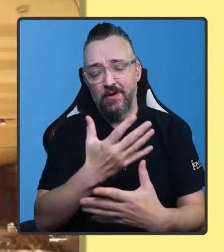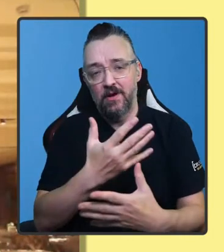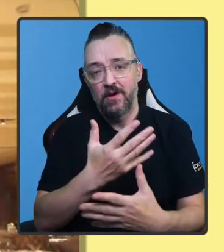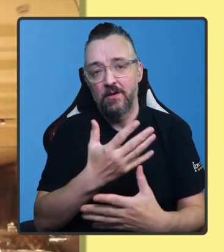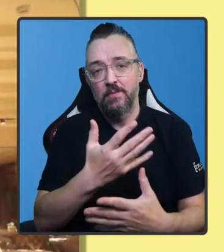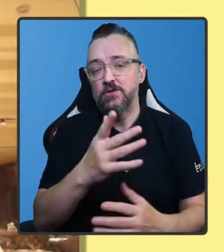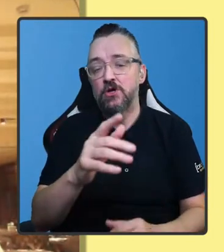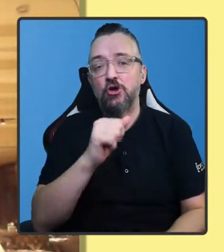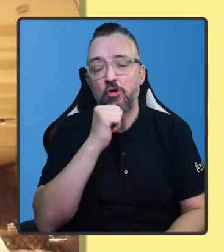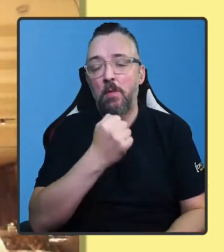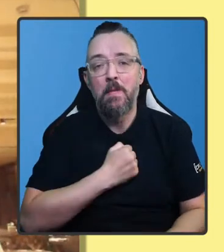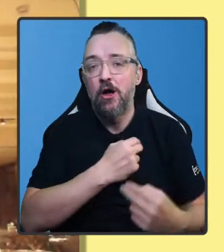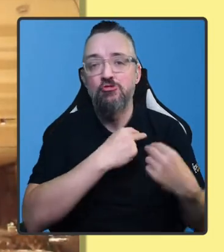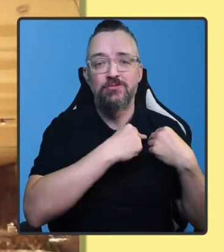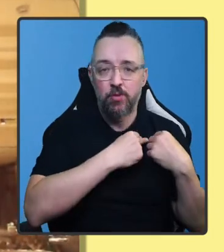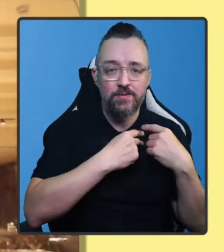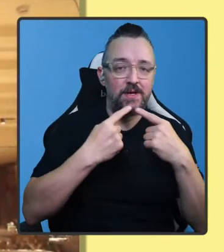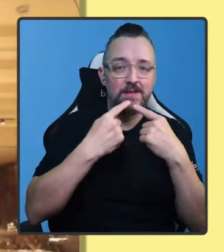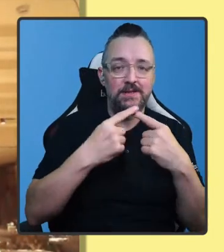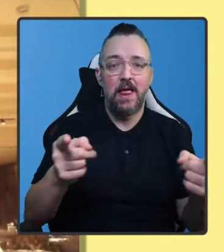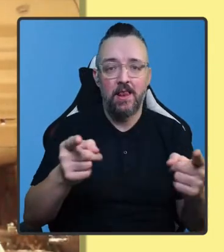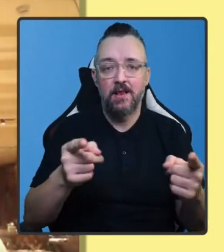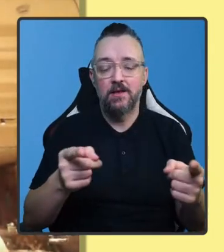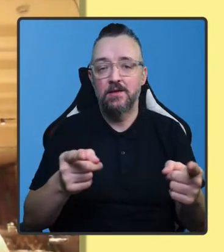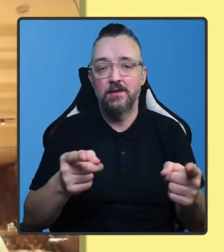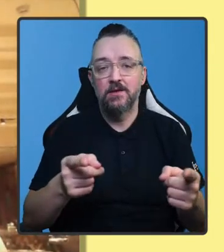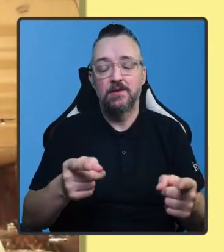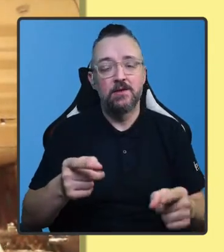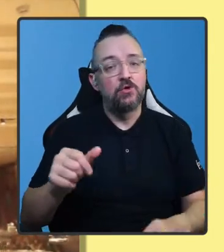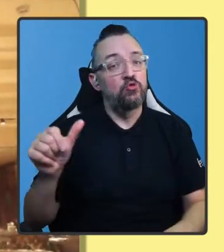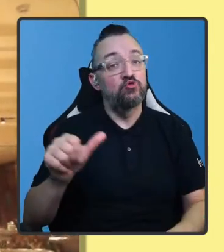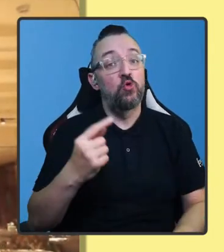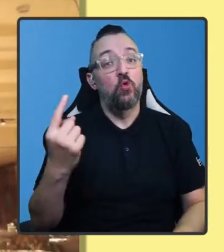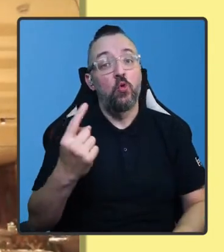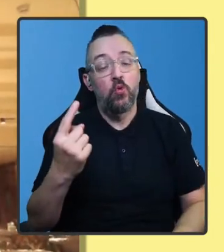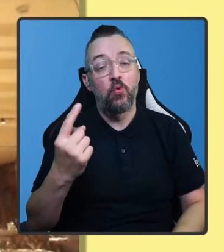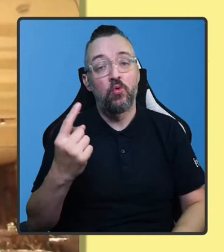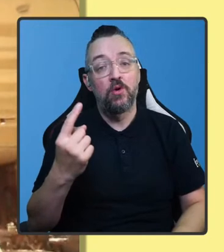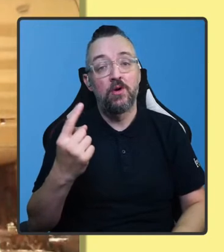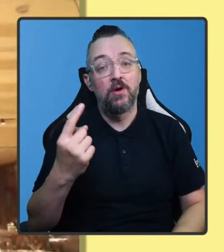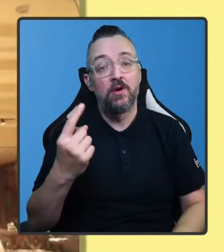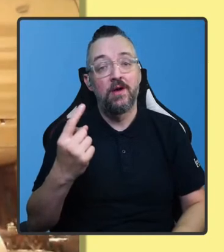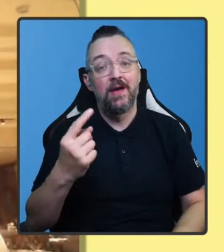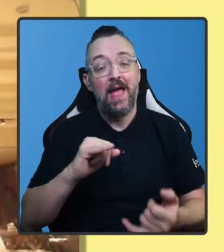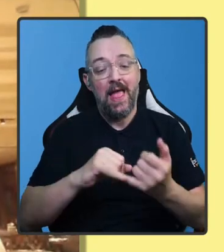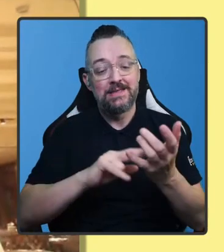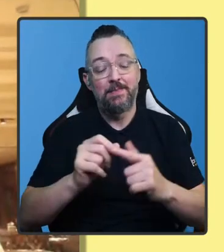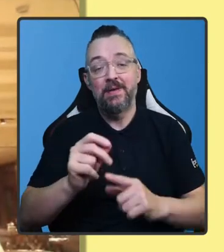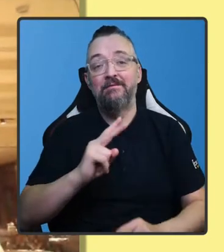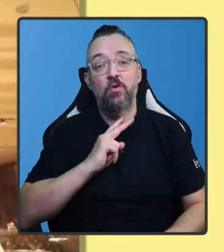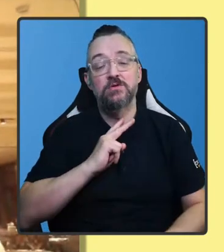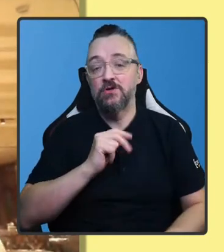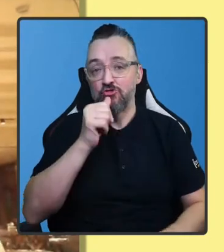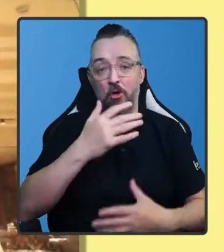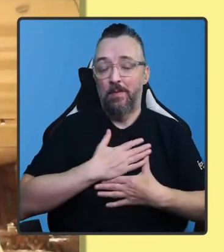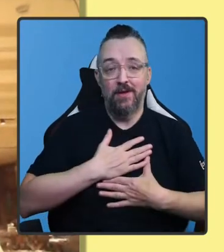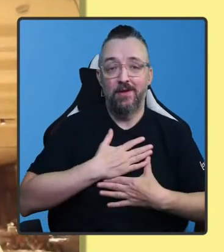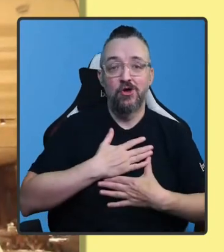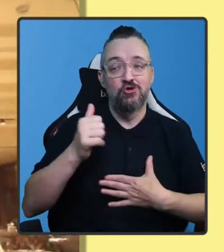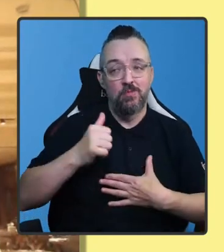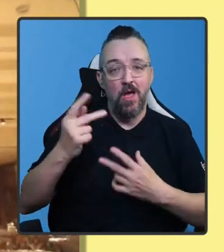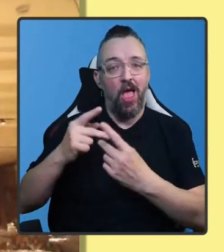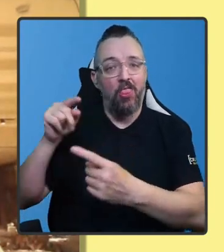place to be telling this. You know, I shouldn't be the voice of the SNP abroad. It's not my place. This is